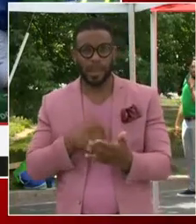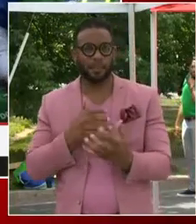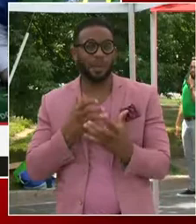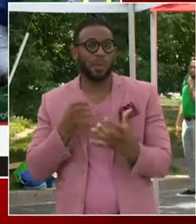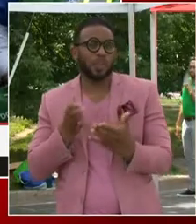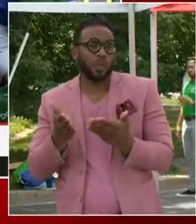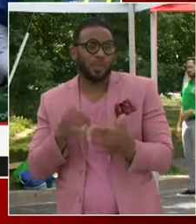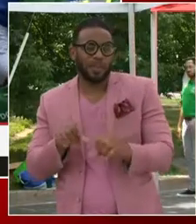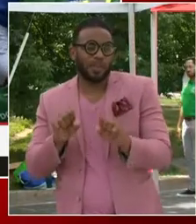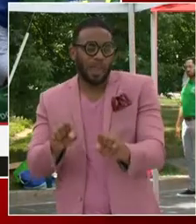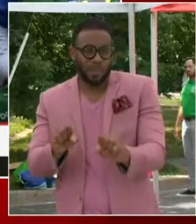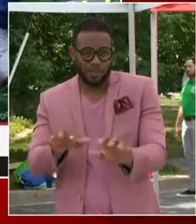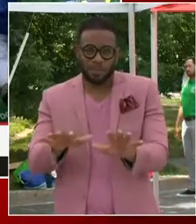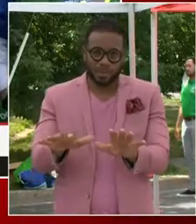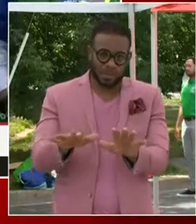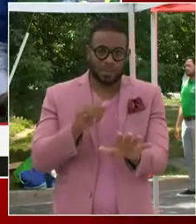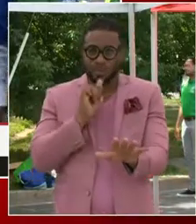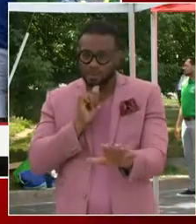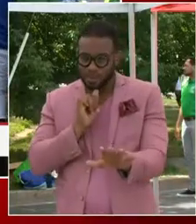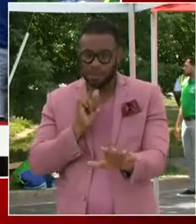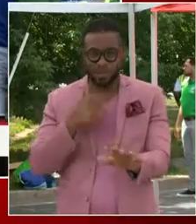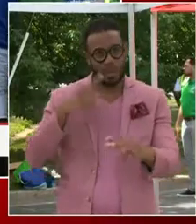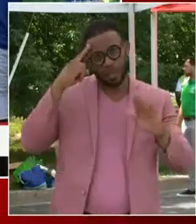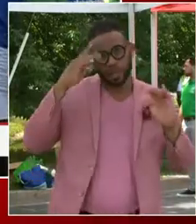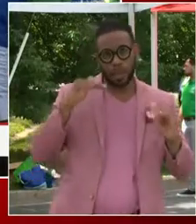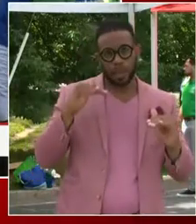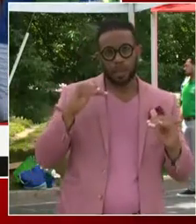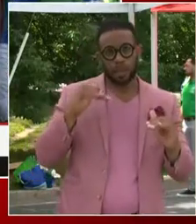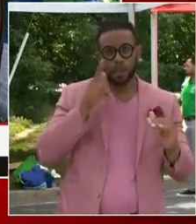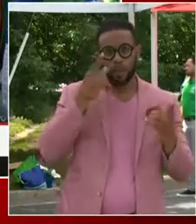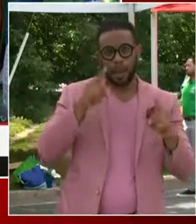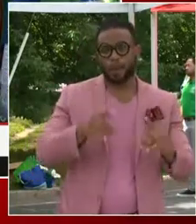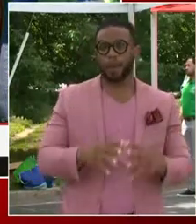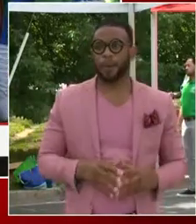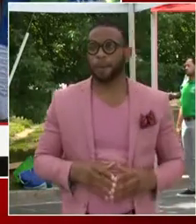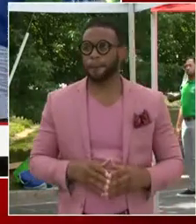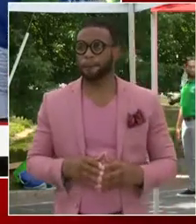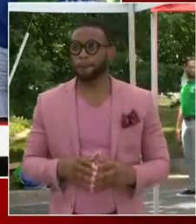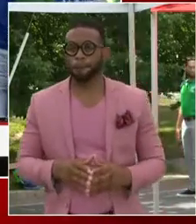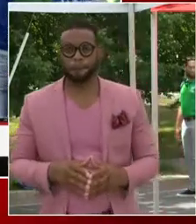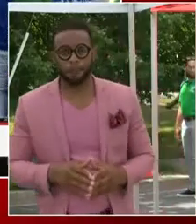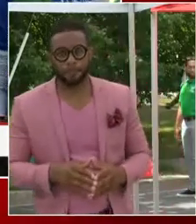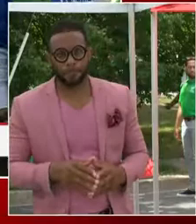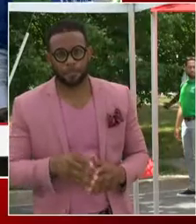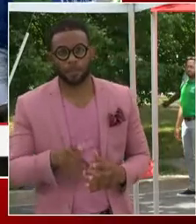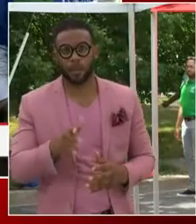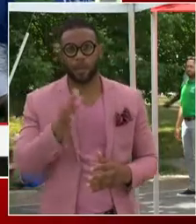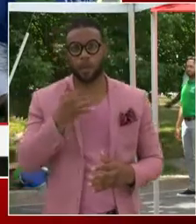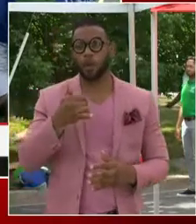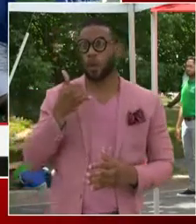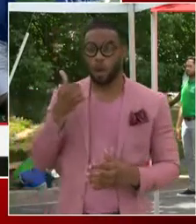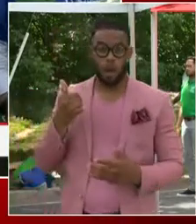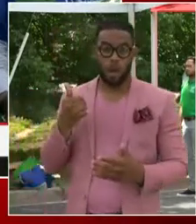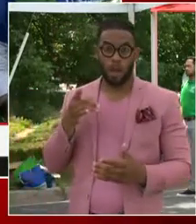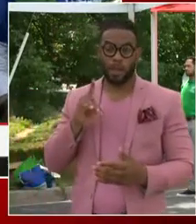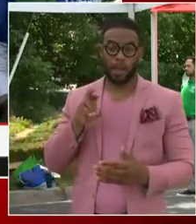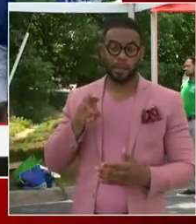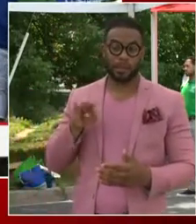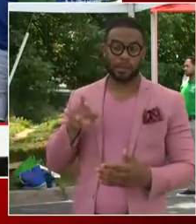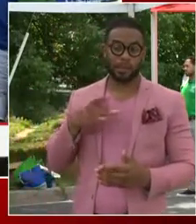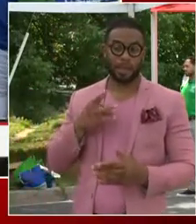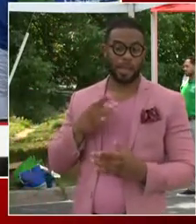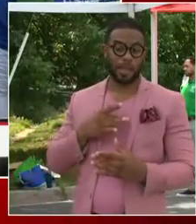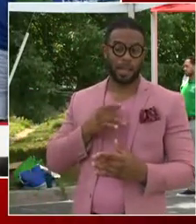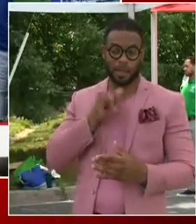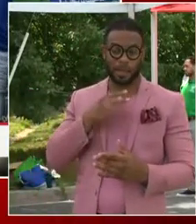much service as possible. And we expect that that's going to happen. You will recall, and Dr. Nesbitt may not like this